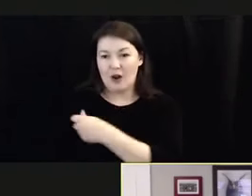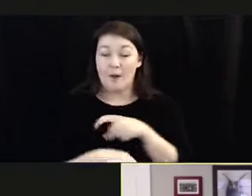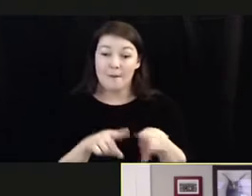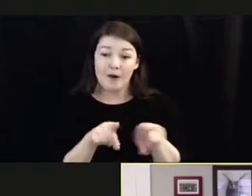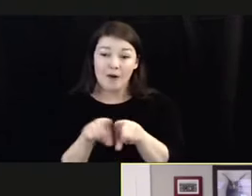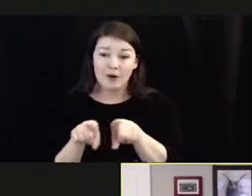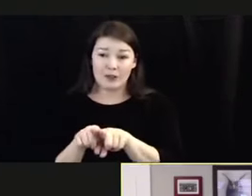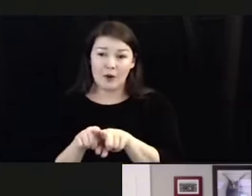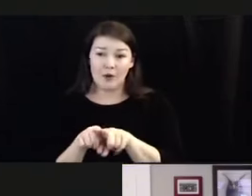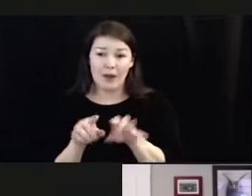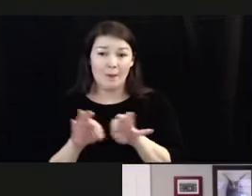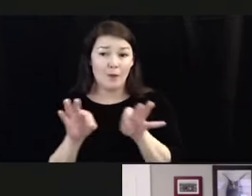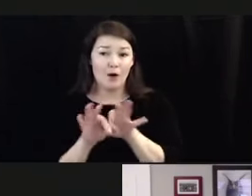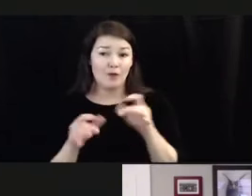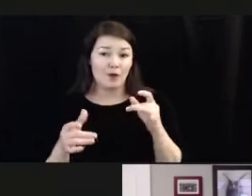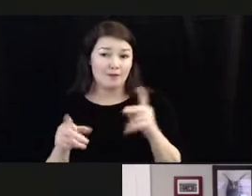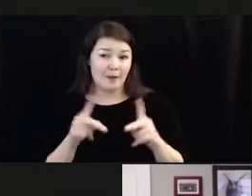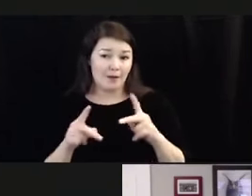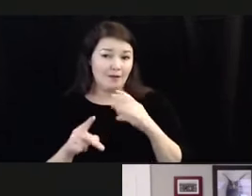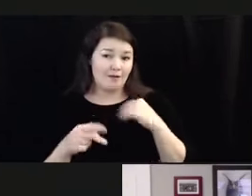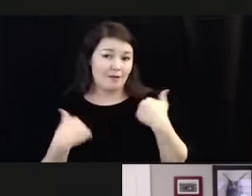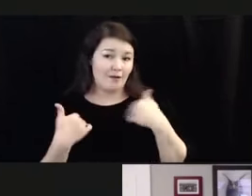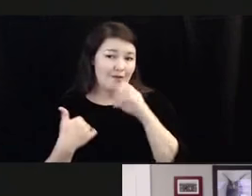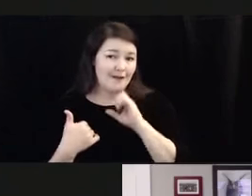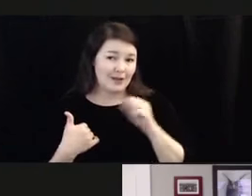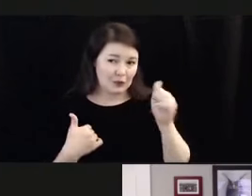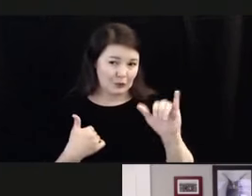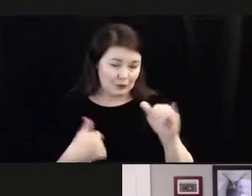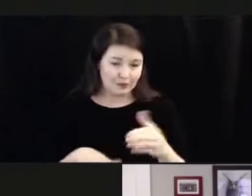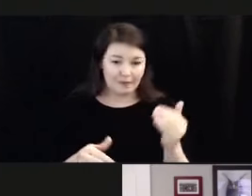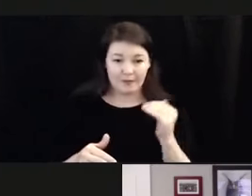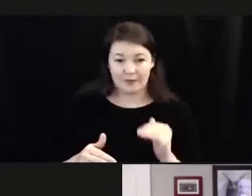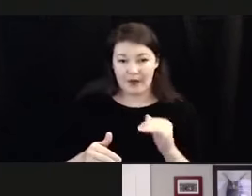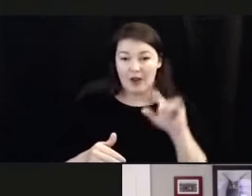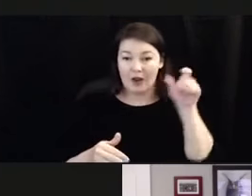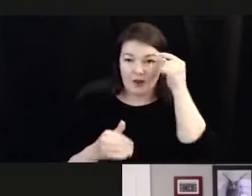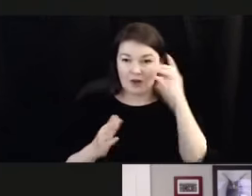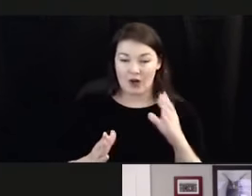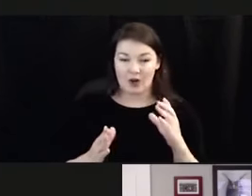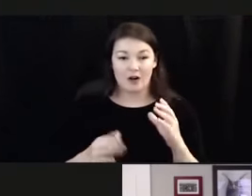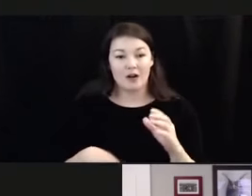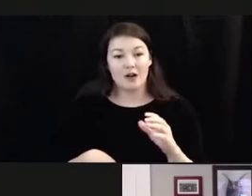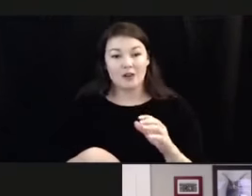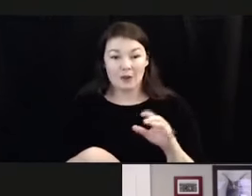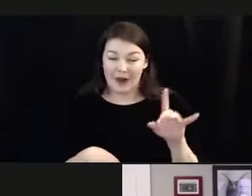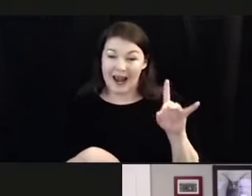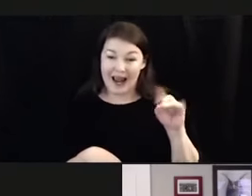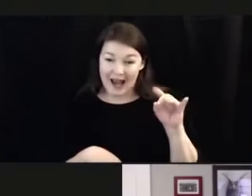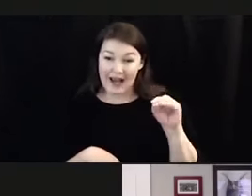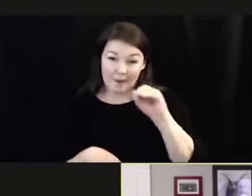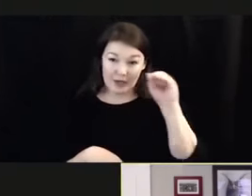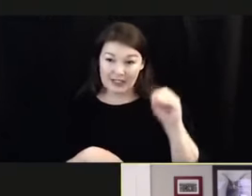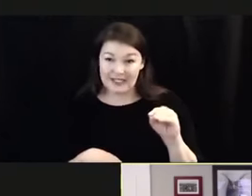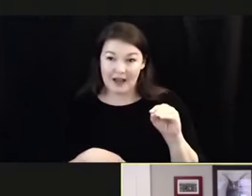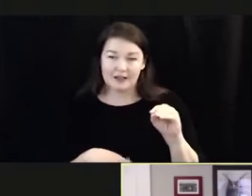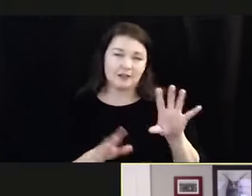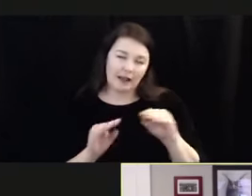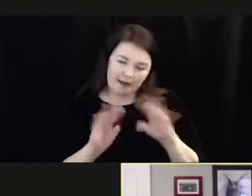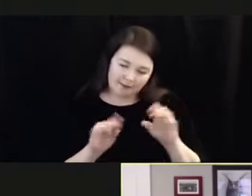well. And let me put an exclamation point on that. We're at about 80% with at least their first dose of adults, high